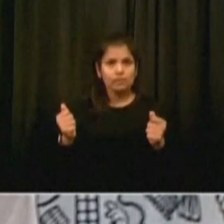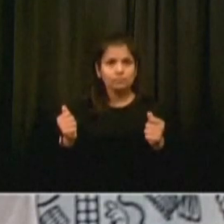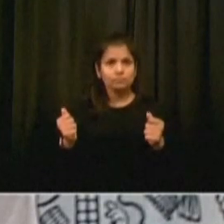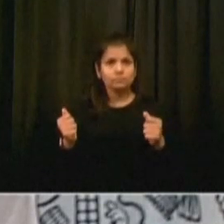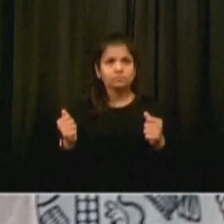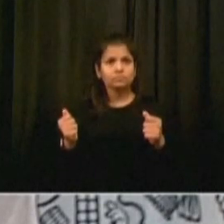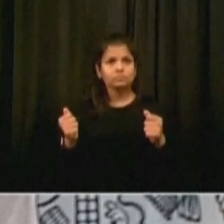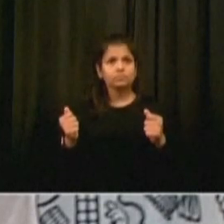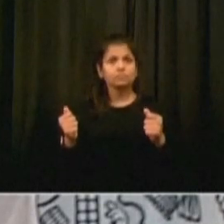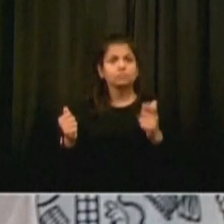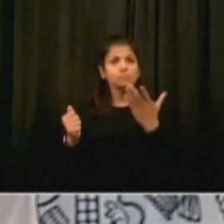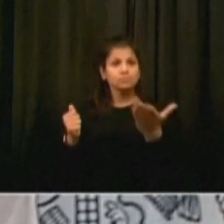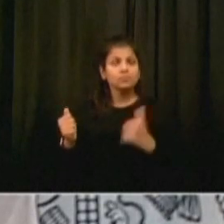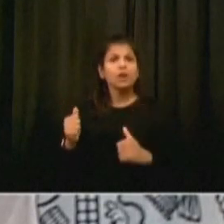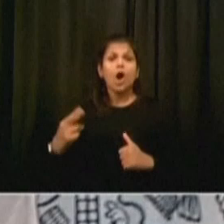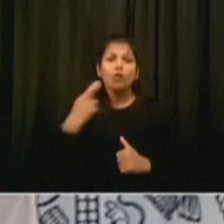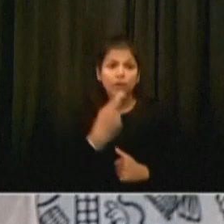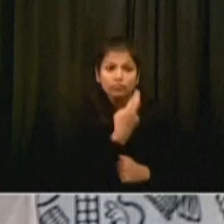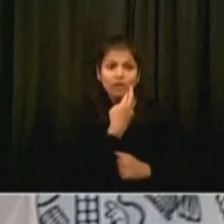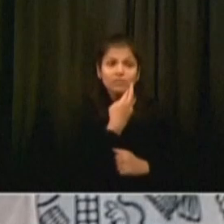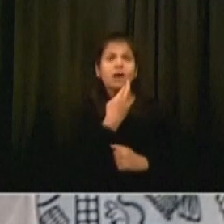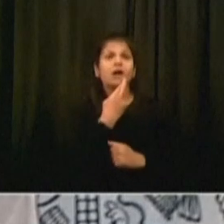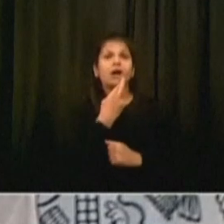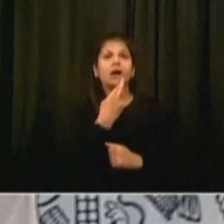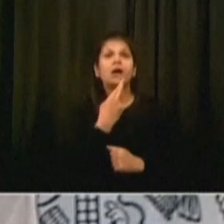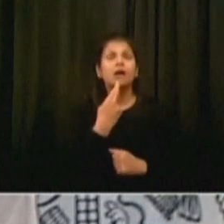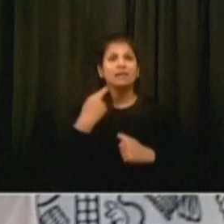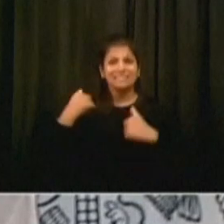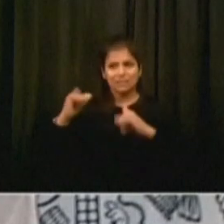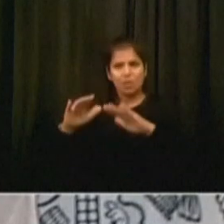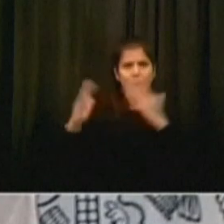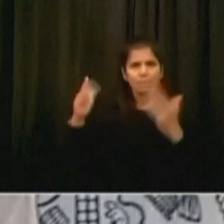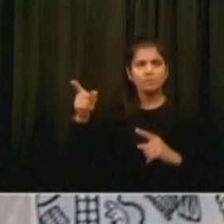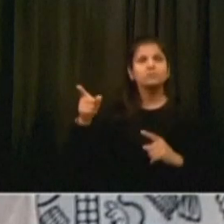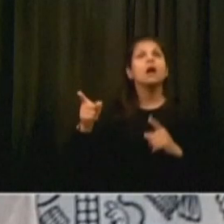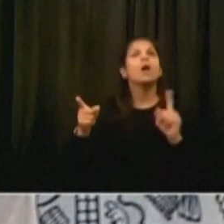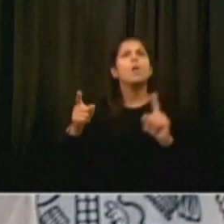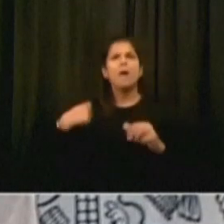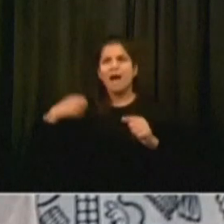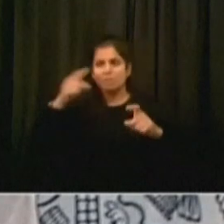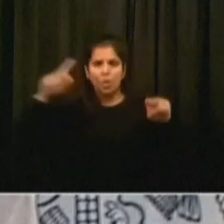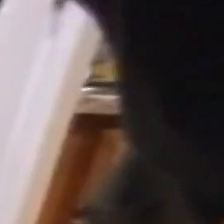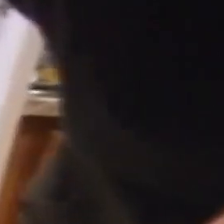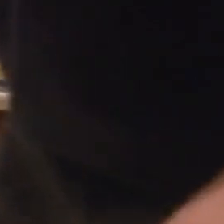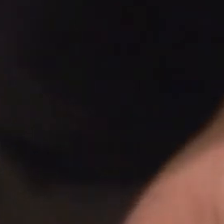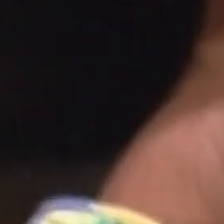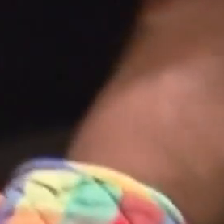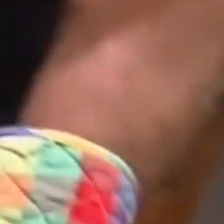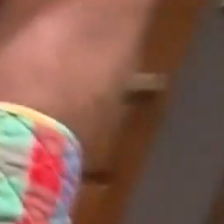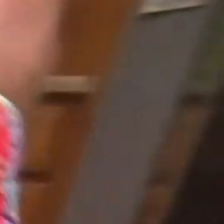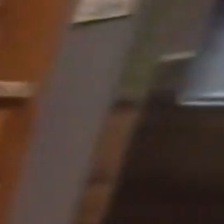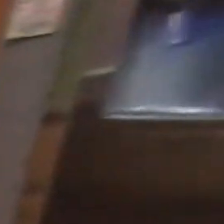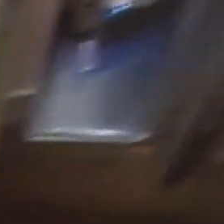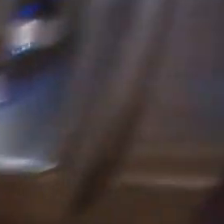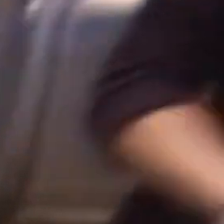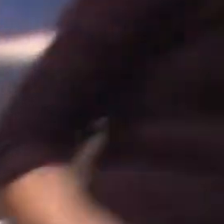and loves indoor dining, it's just a matter of time. It's very likely to be in the next week or two. The